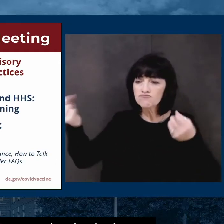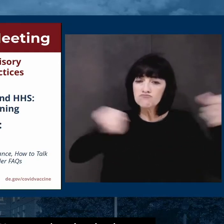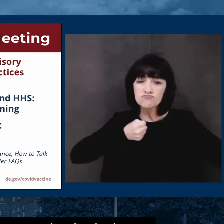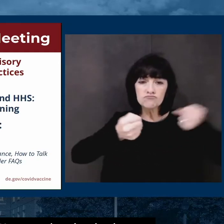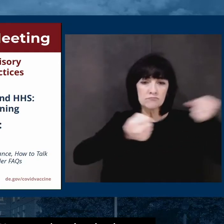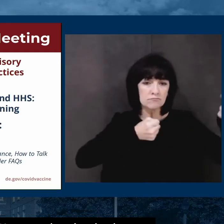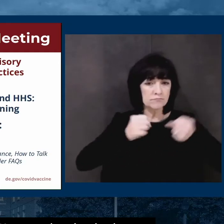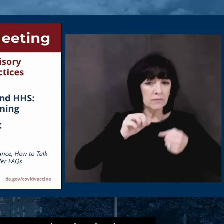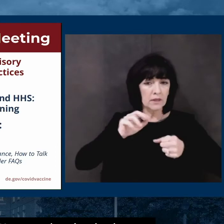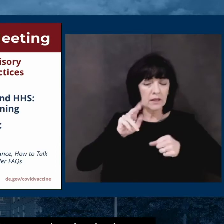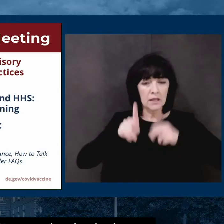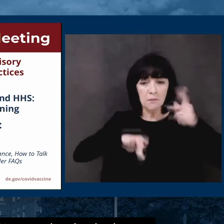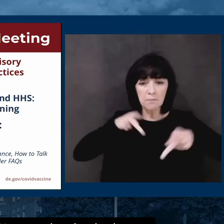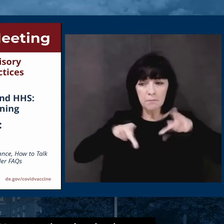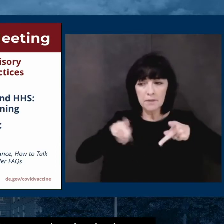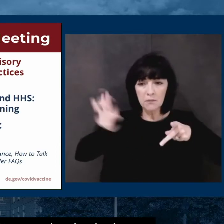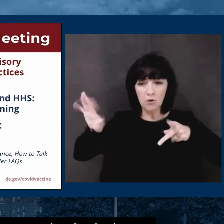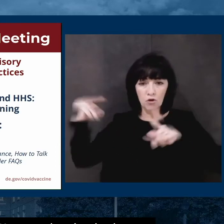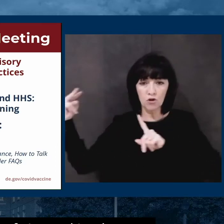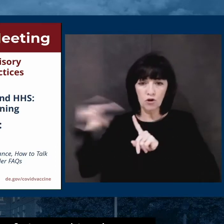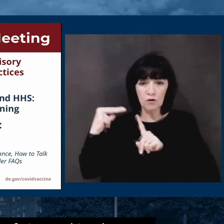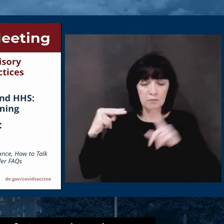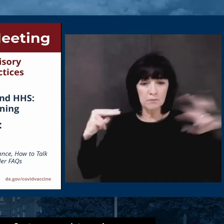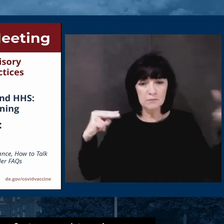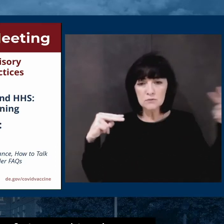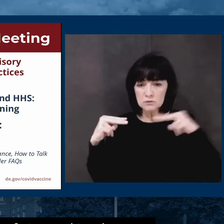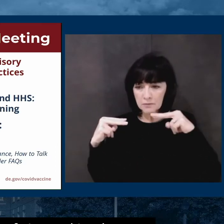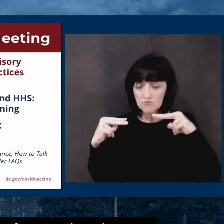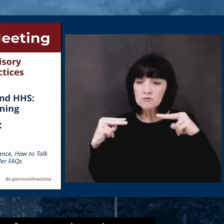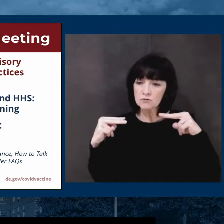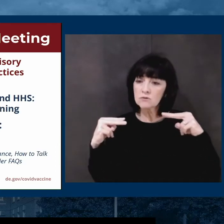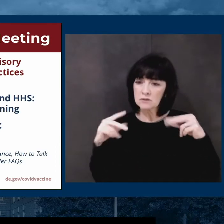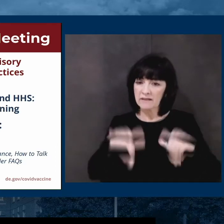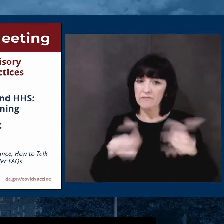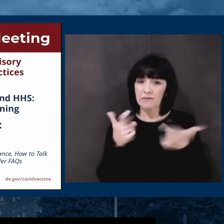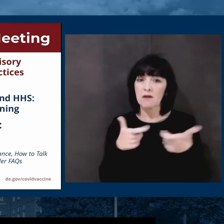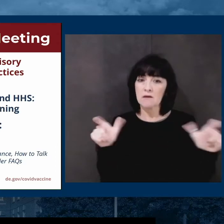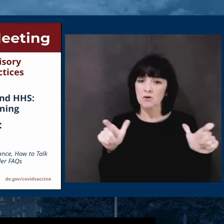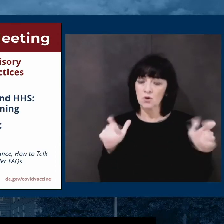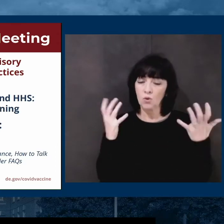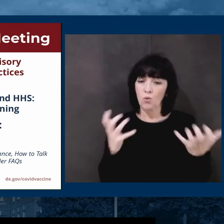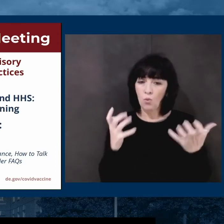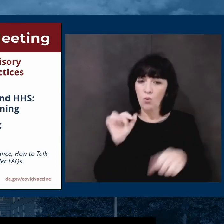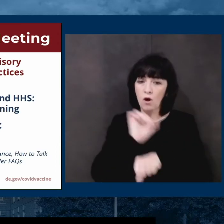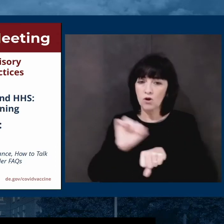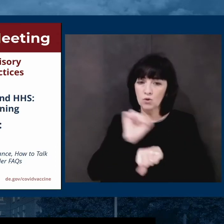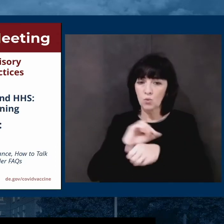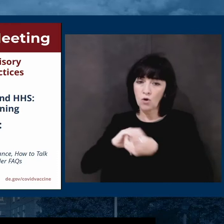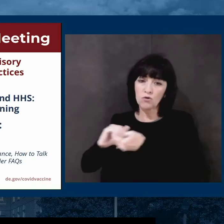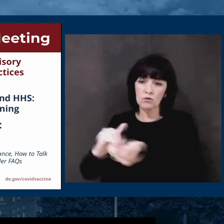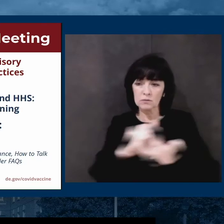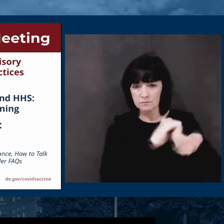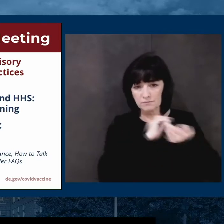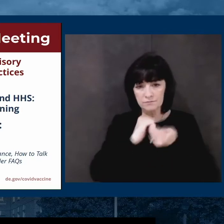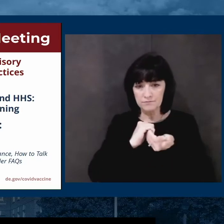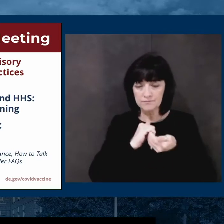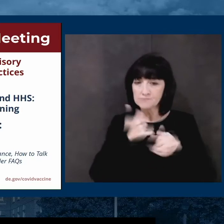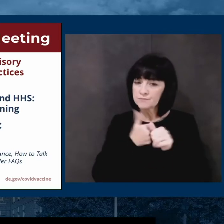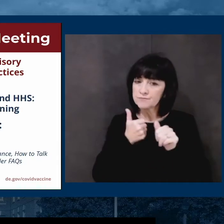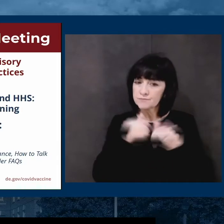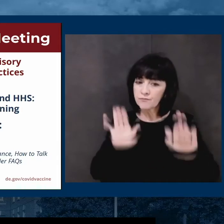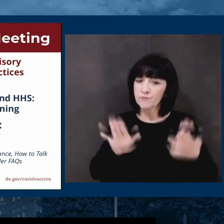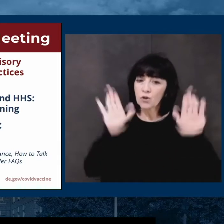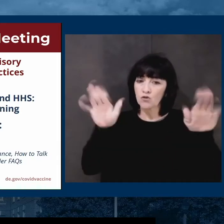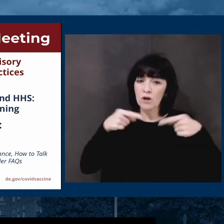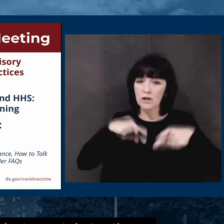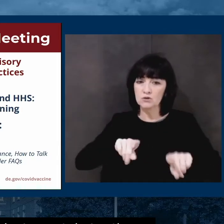And also this is a huge undertaking. So we do want to work with our partners out there who've been great during this entire COVID-19 response,